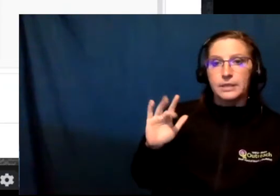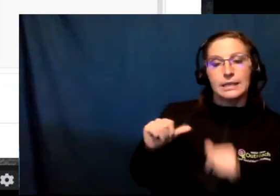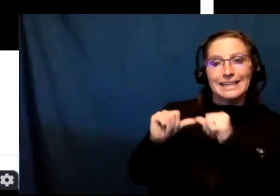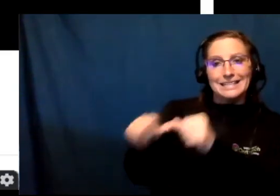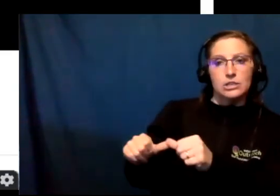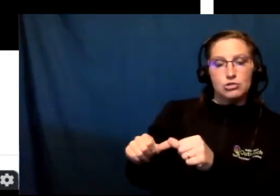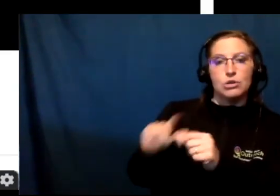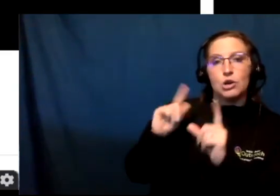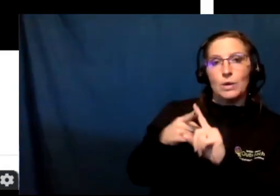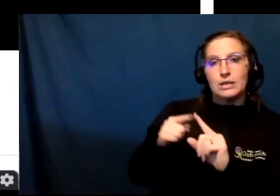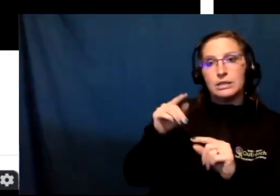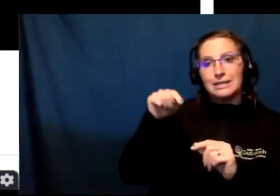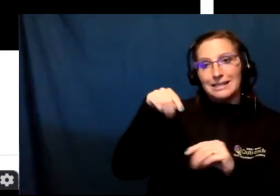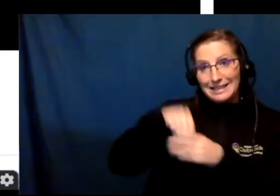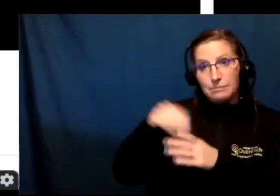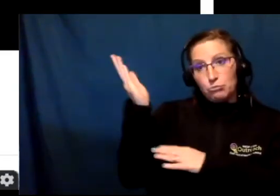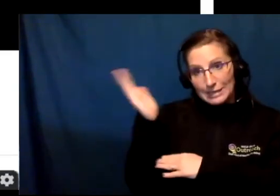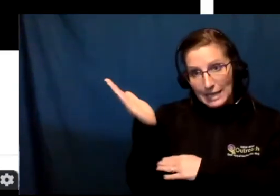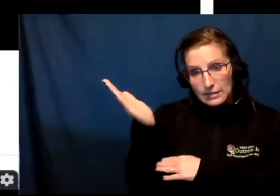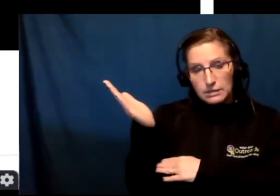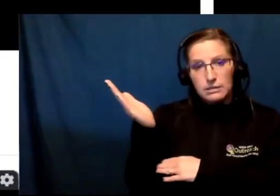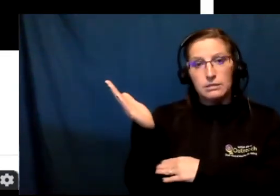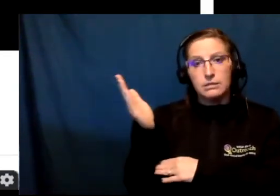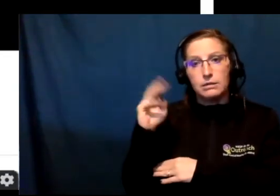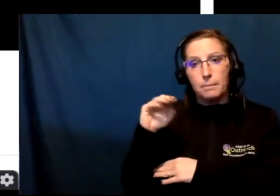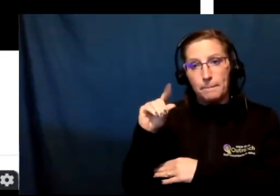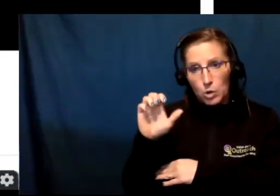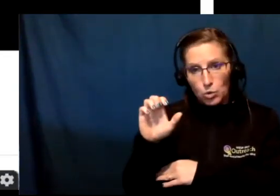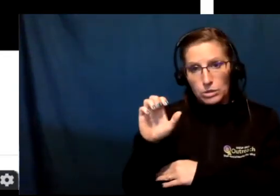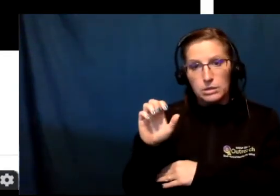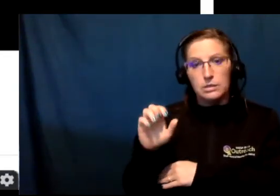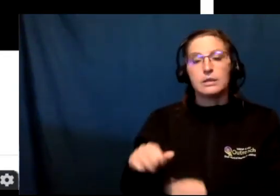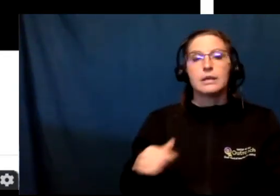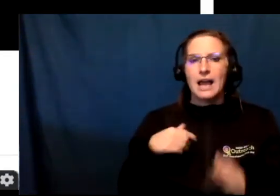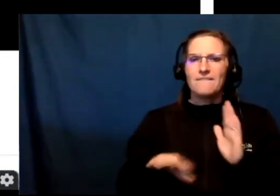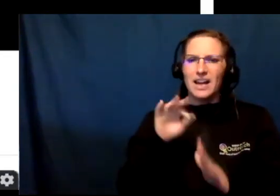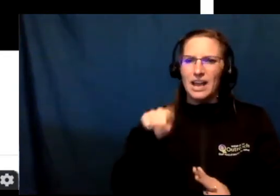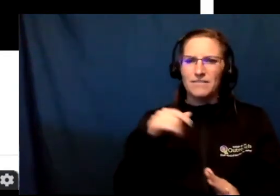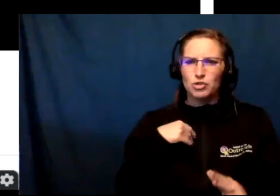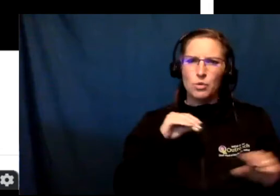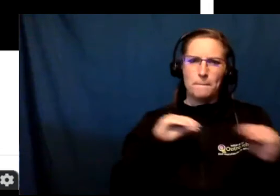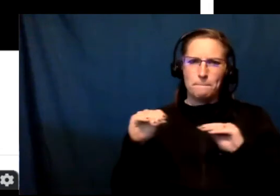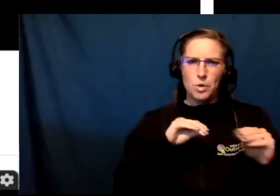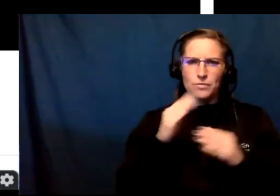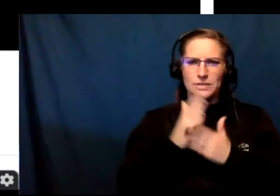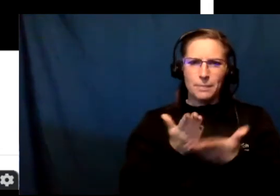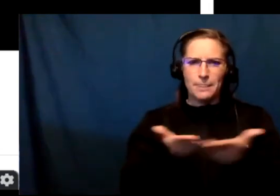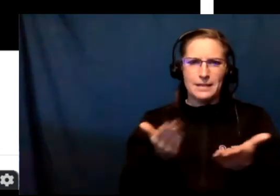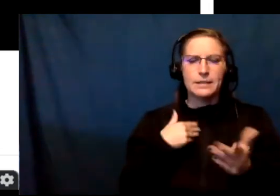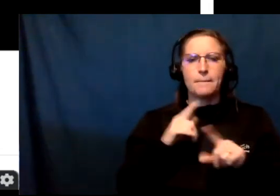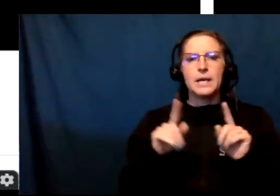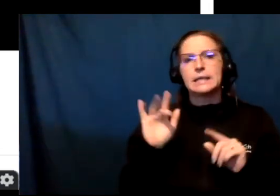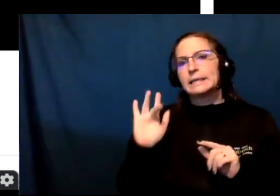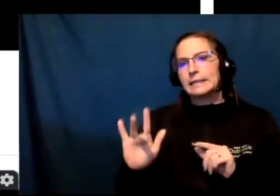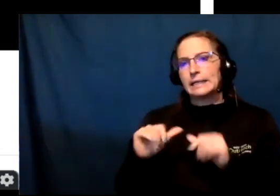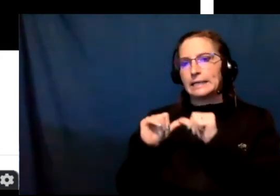So when you're in the present mode, and I do find you have to like move some of this stuff out of the way, but you hit continue and then